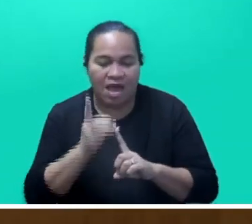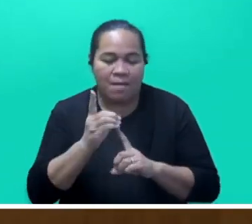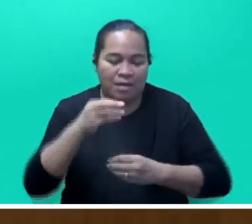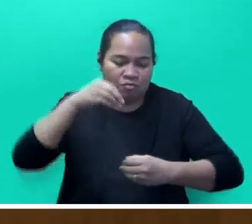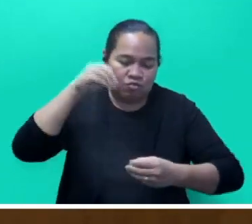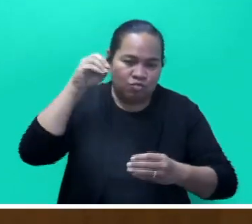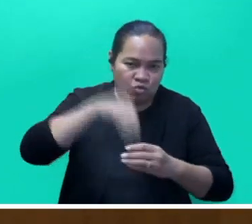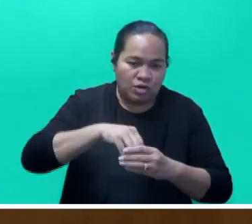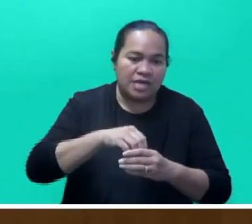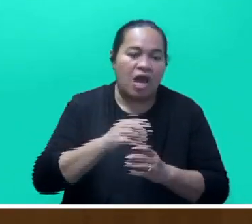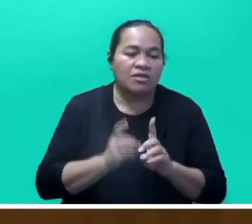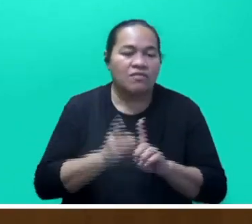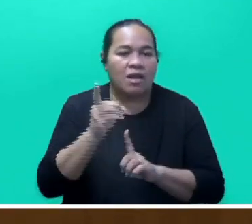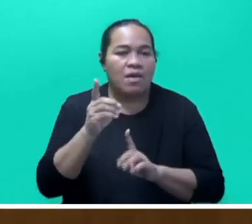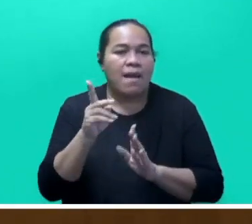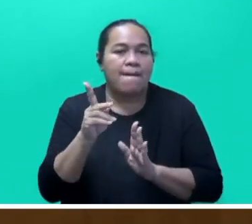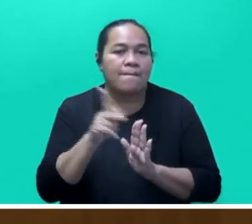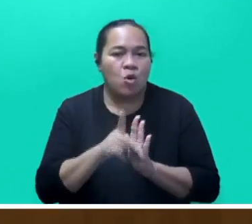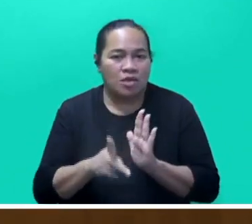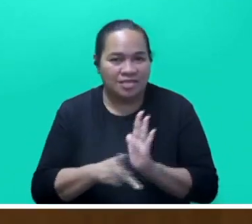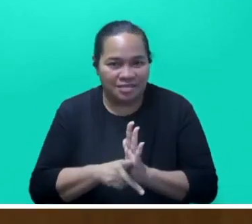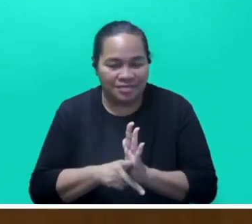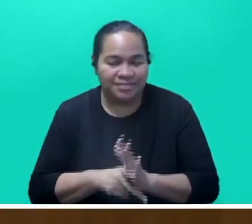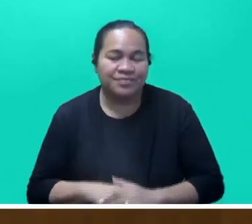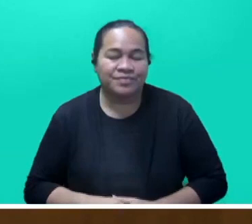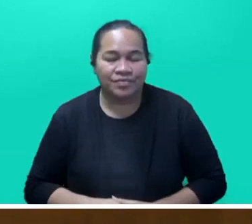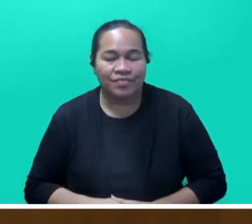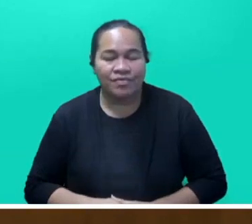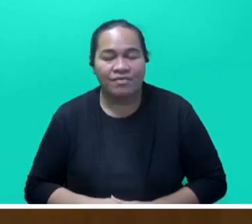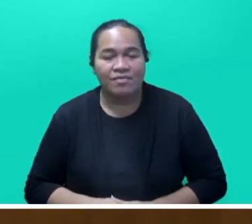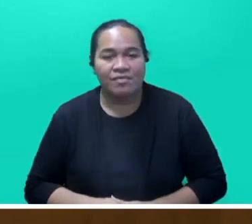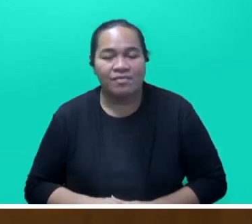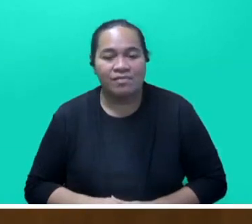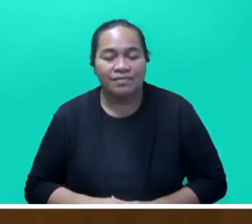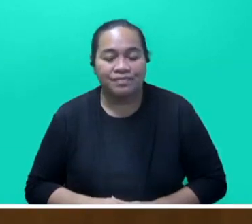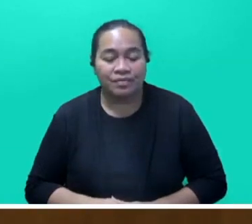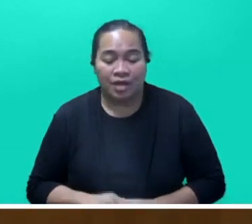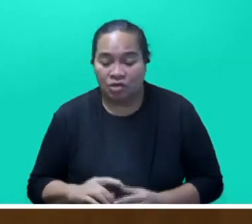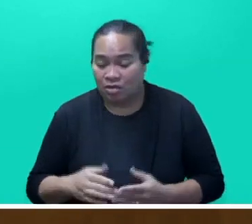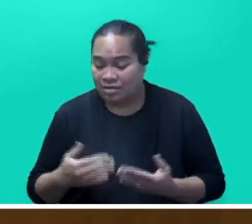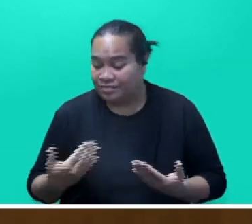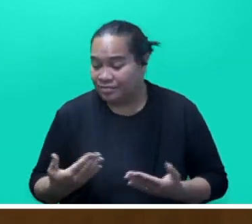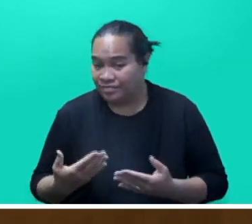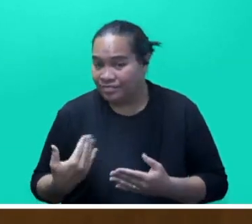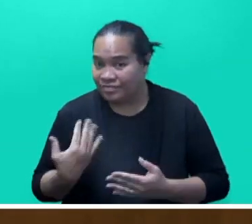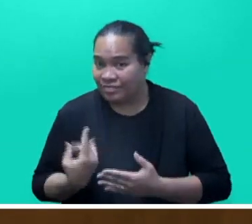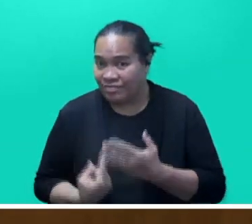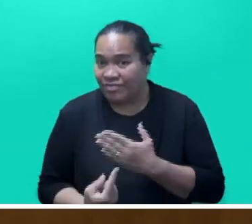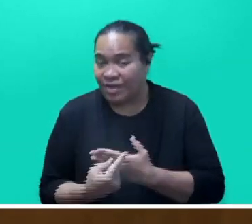development policies. So the recent one